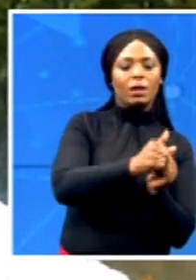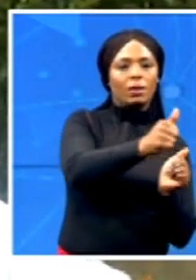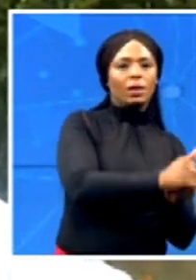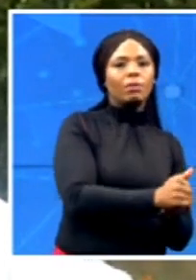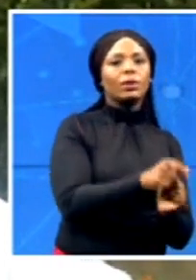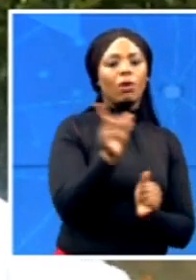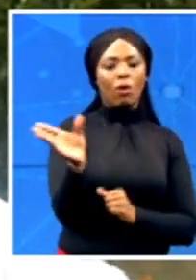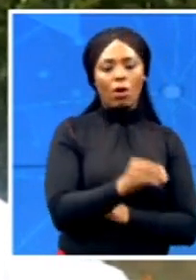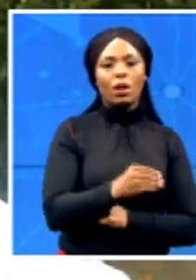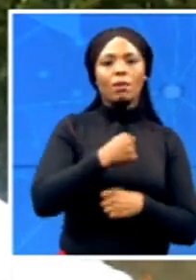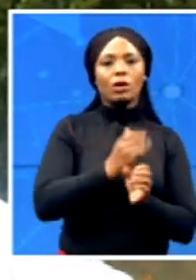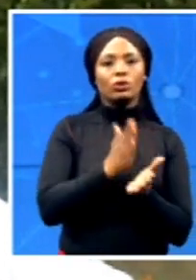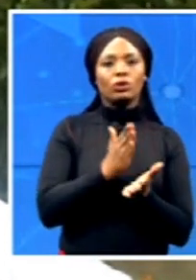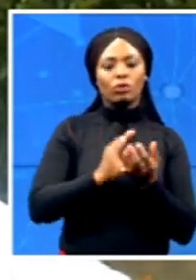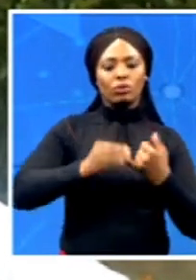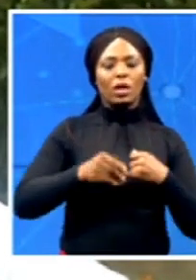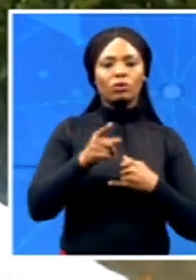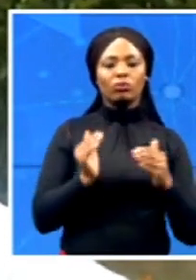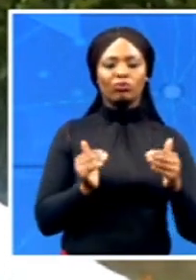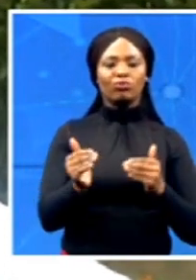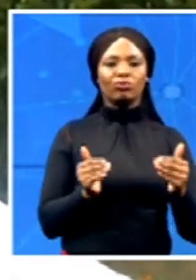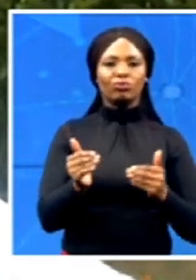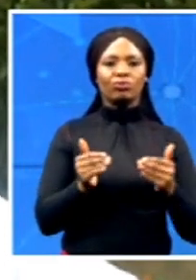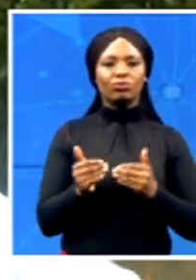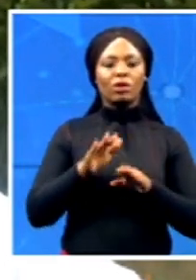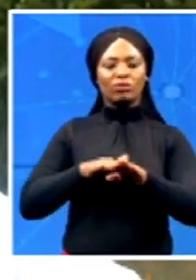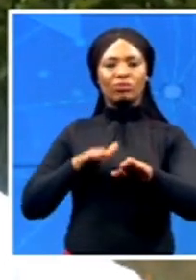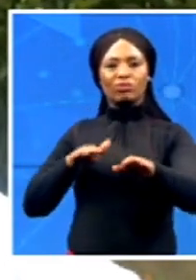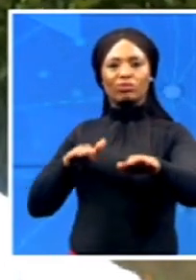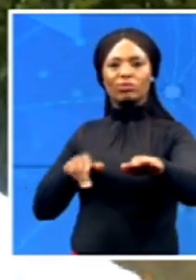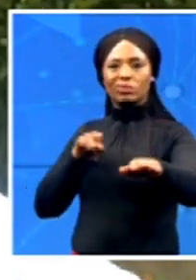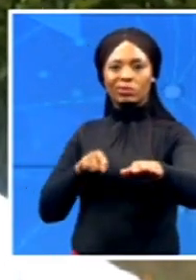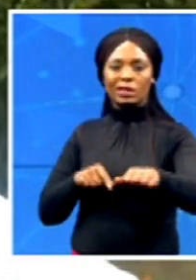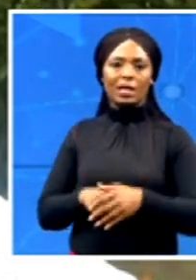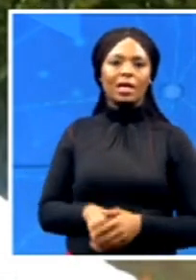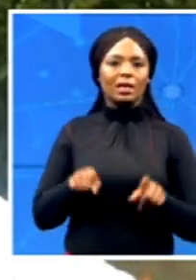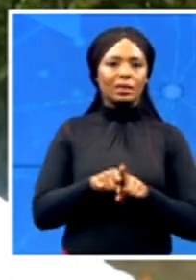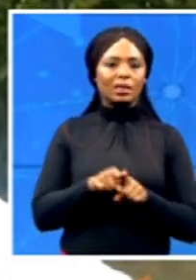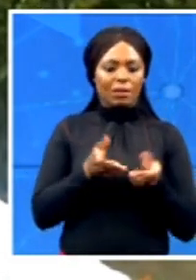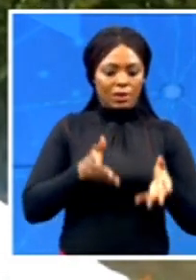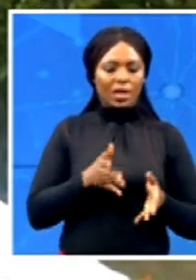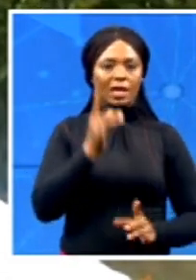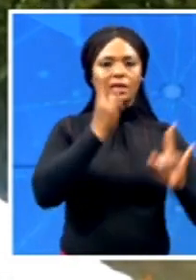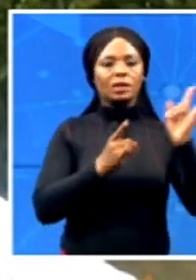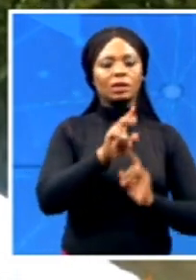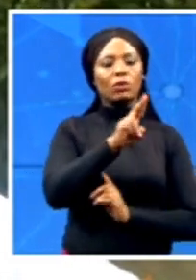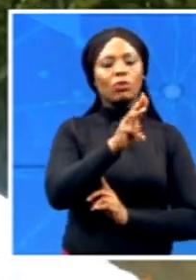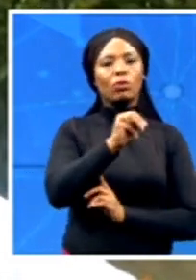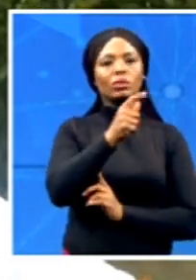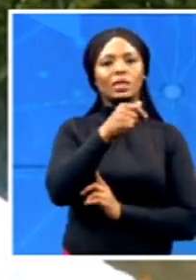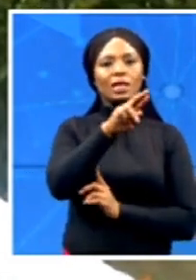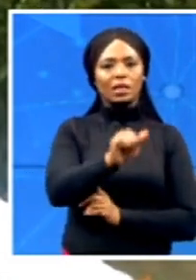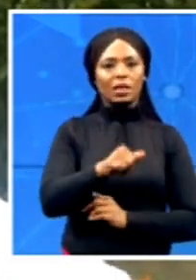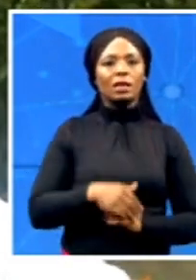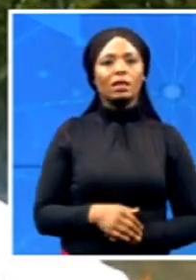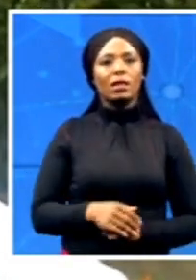congestion and influx here in the city of Mthatha. The municipality have made great strides to